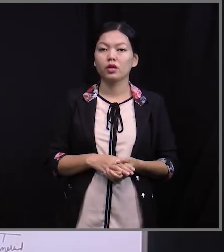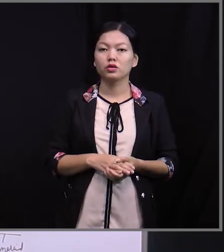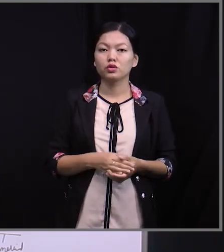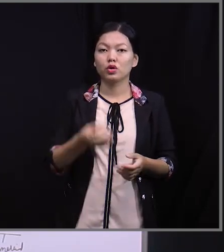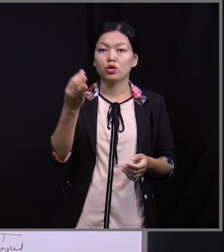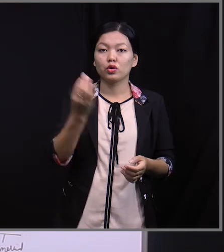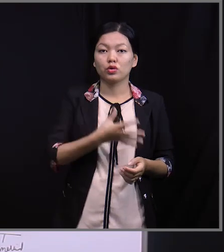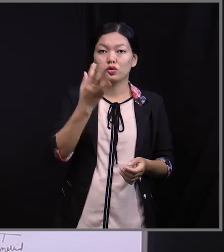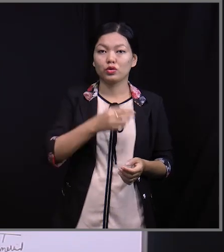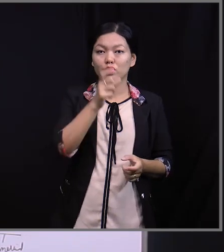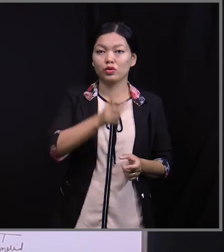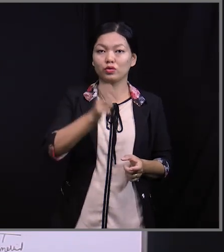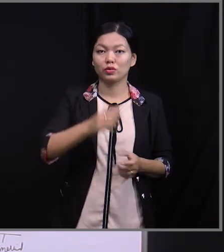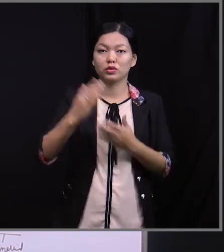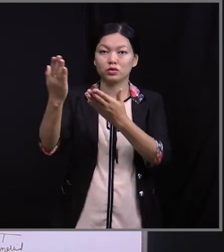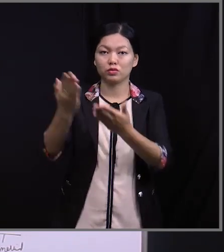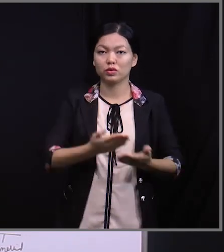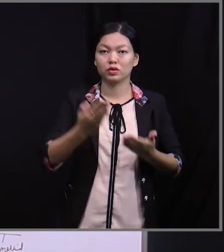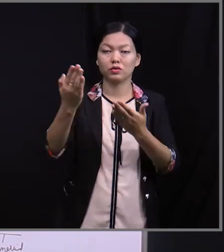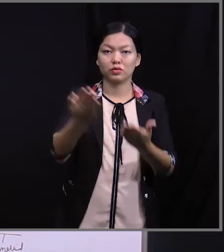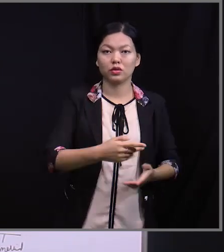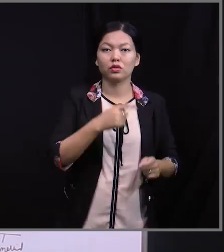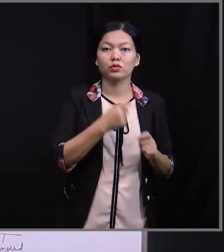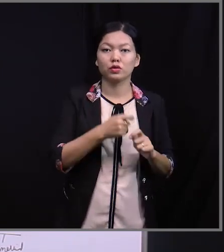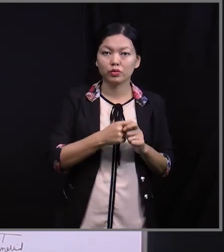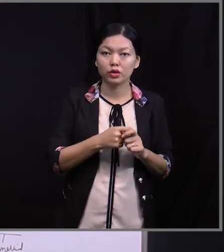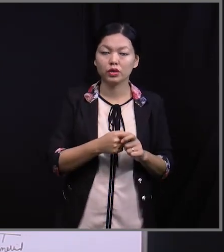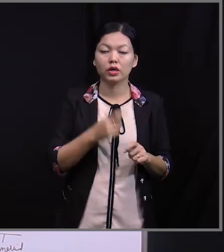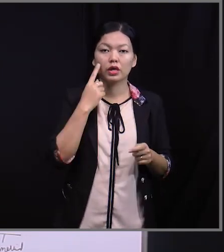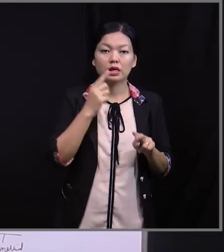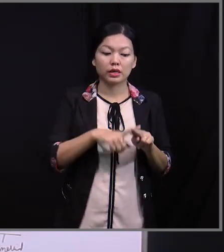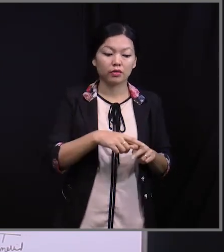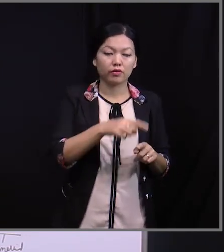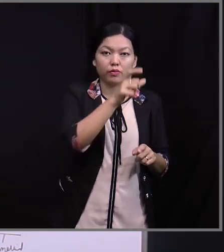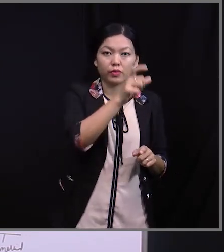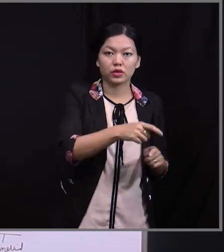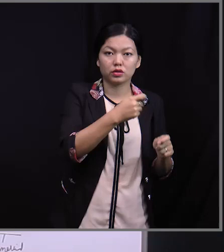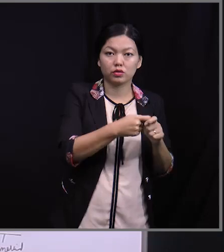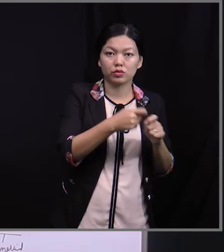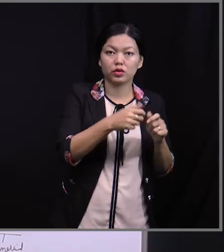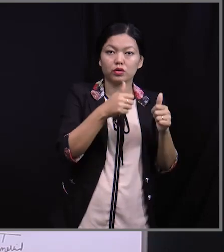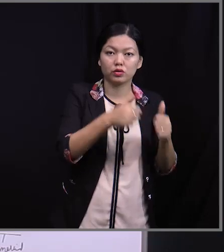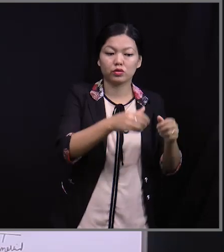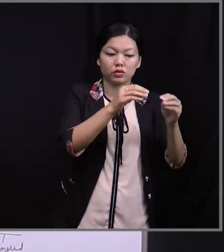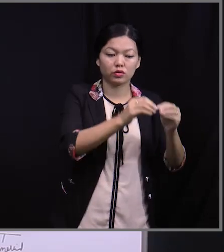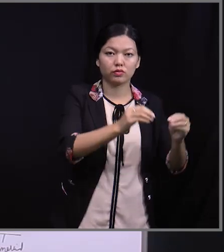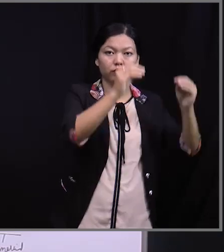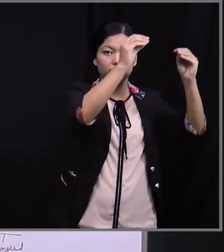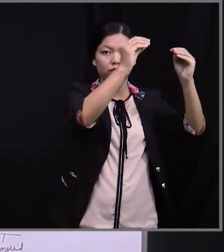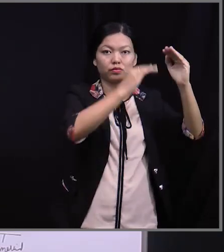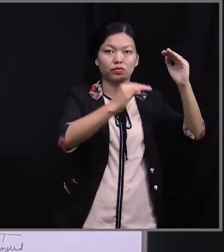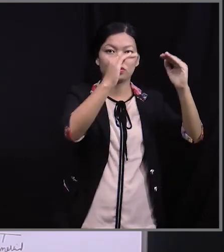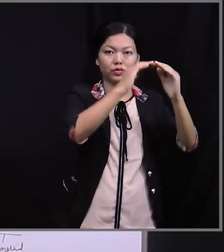recruitment, selection, training, transfer. Everything comes under the function of staffing. The next is